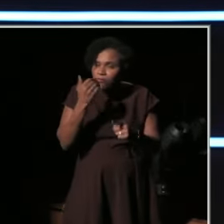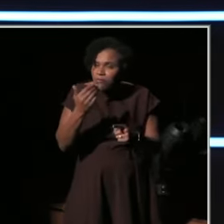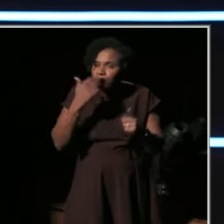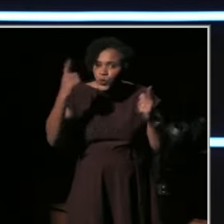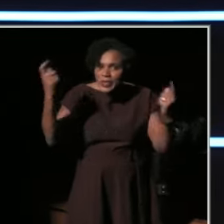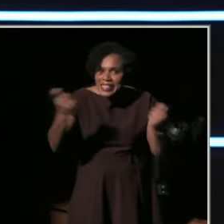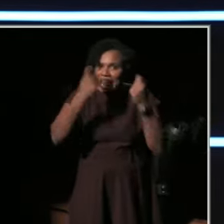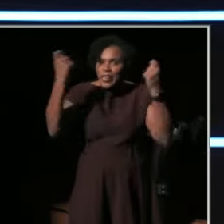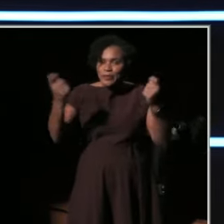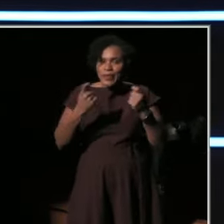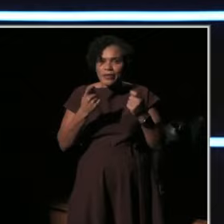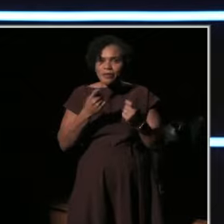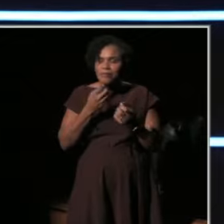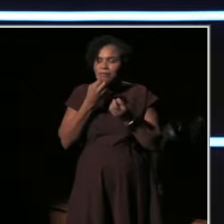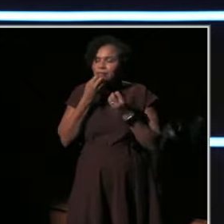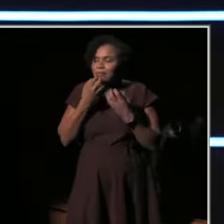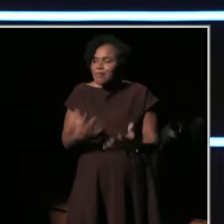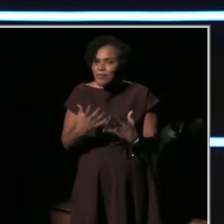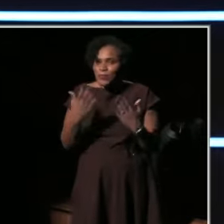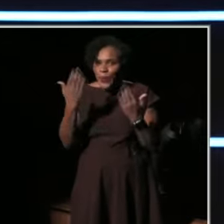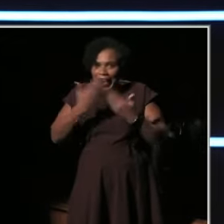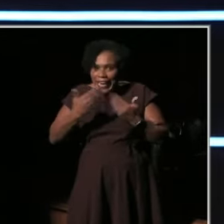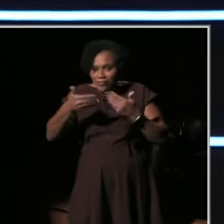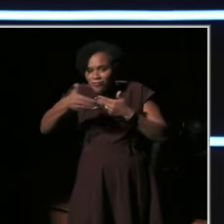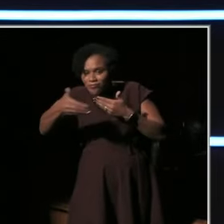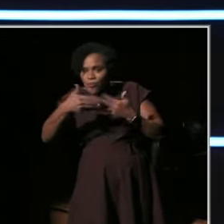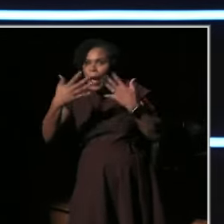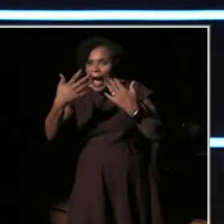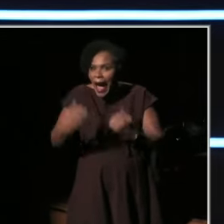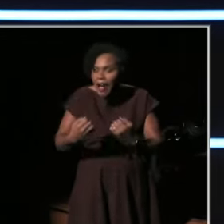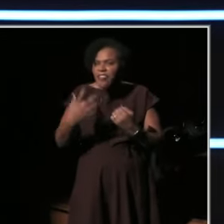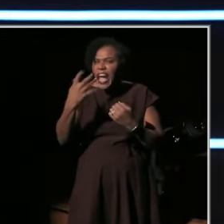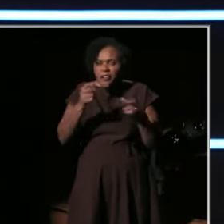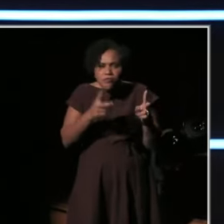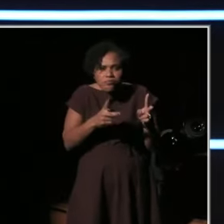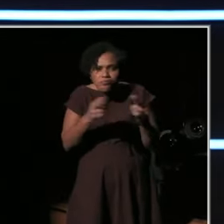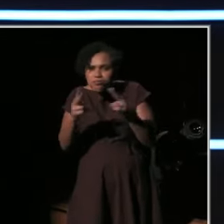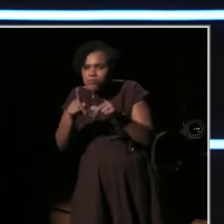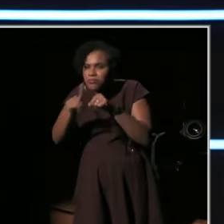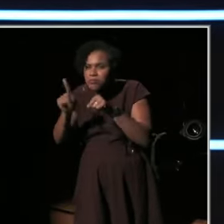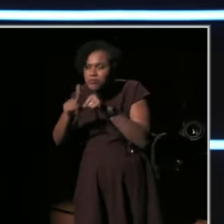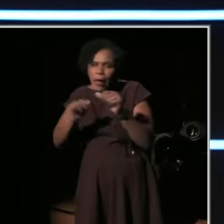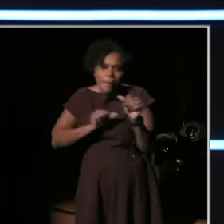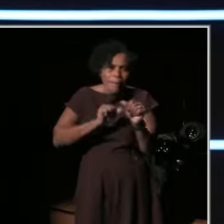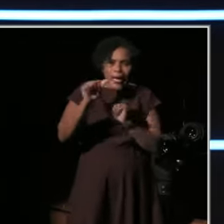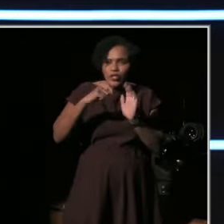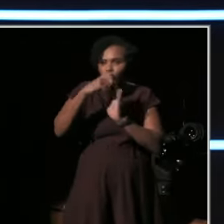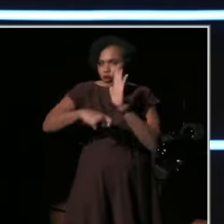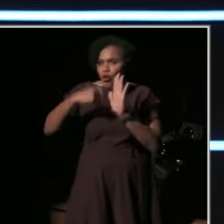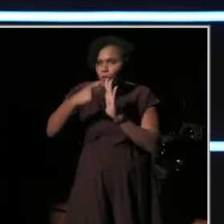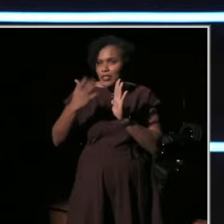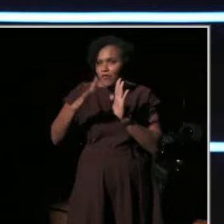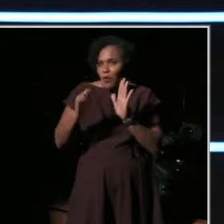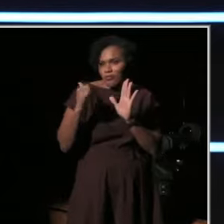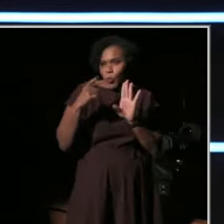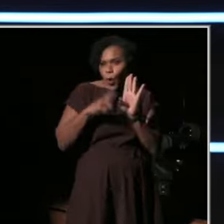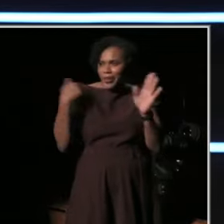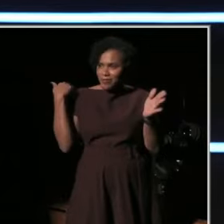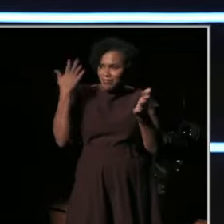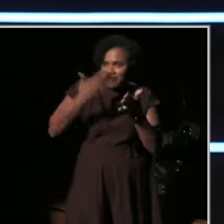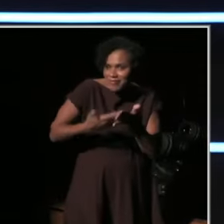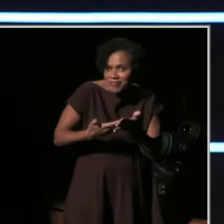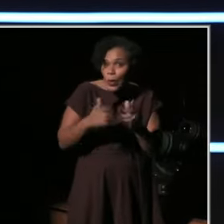got such a fabulous evening ahead with highlights from the best documentaries of the past year, including, I'm glad to say, the